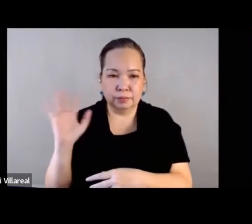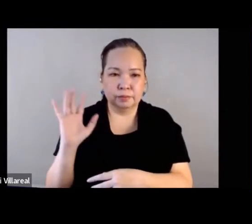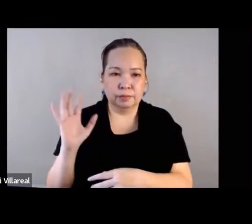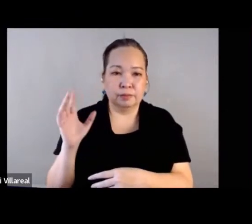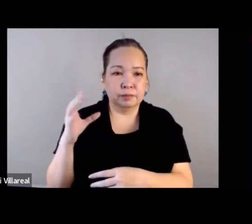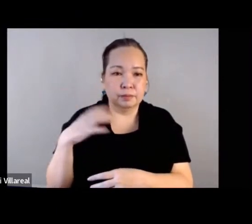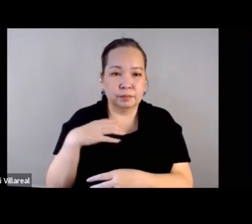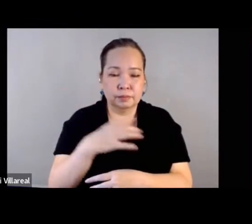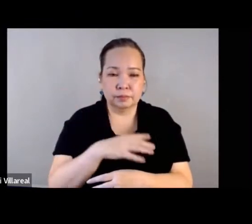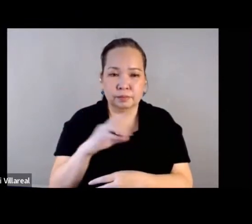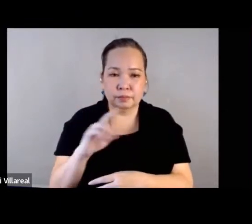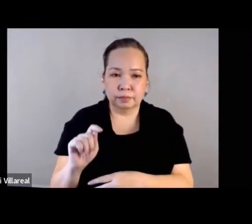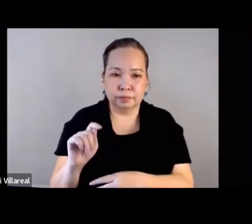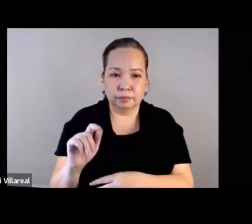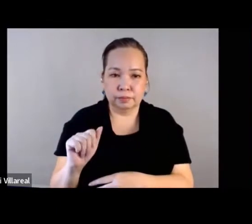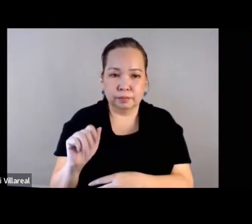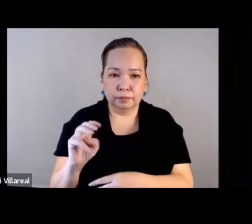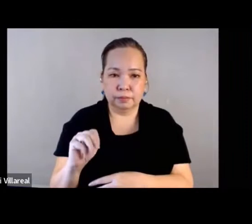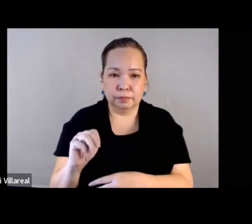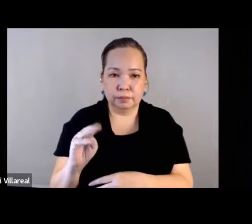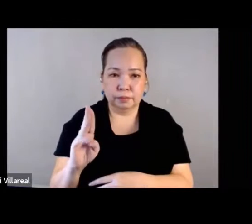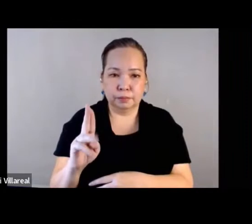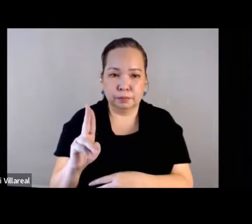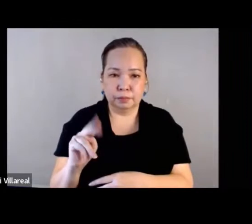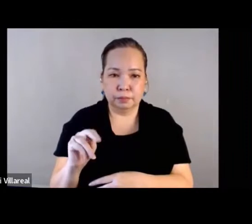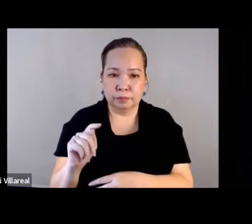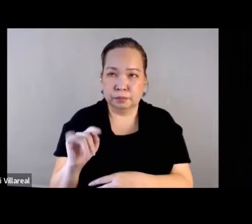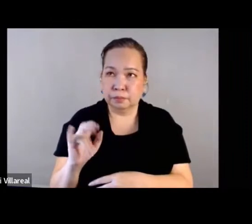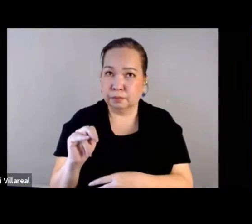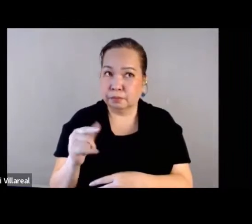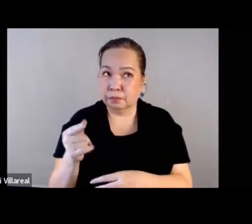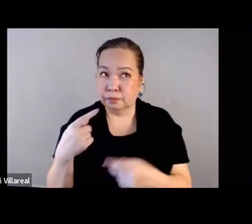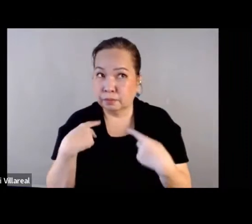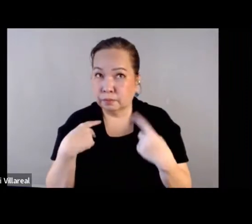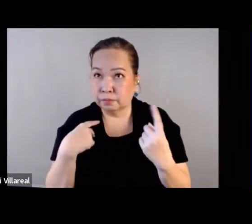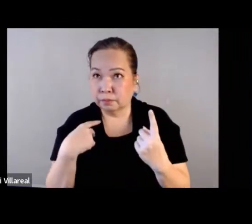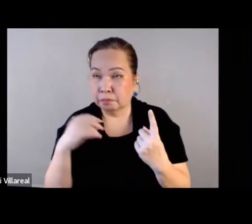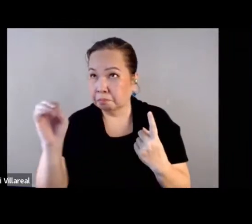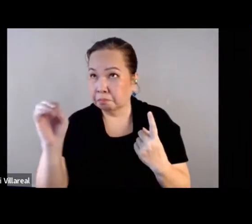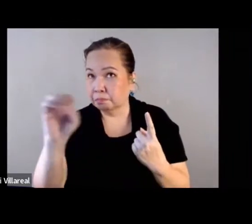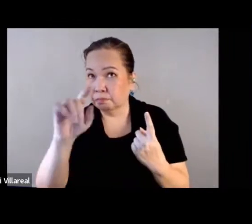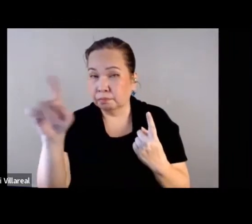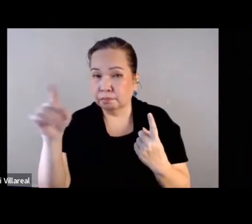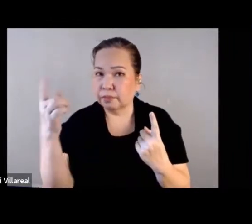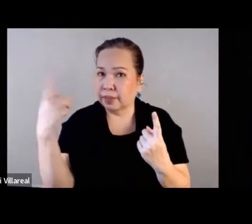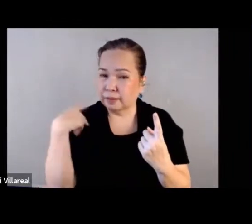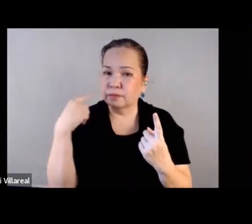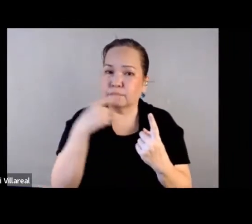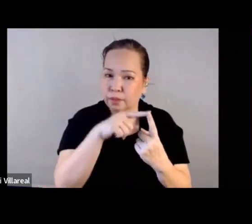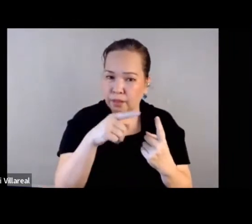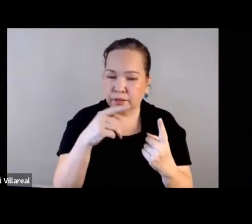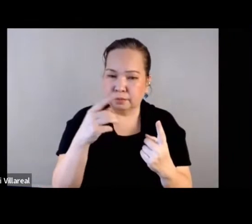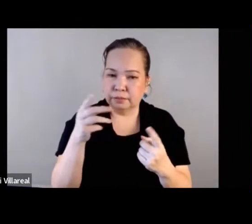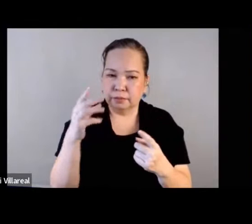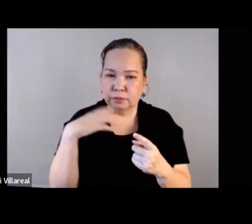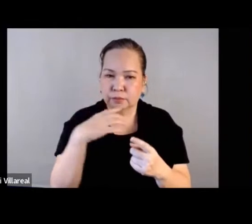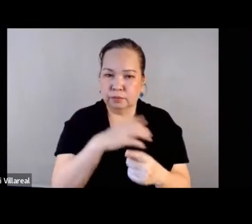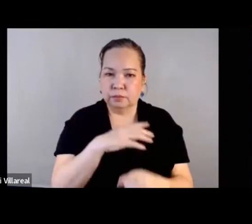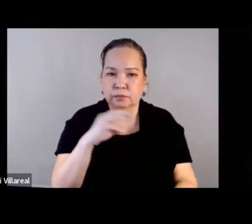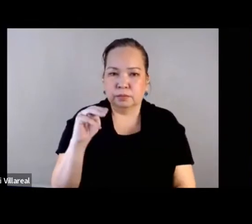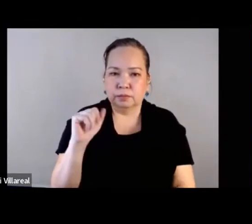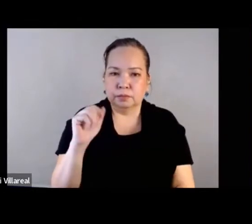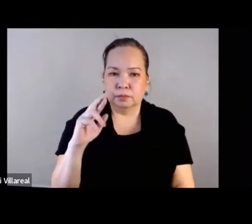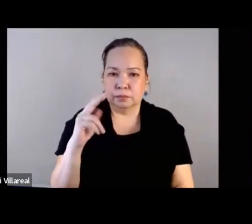Tambunting present? The Honorable Tambunting is not present, but the Honorable Mark Go is recognized. Thank you. Thank you, Mr.